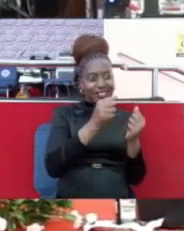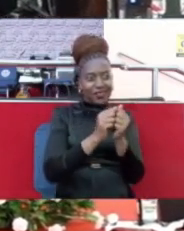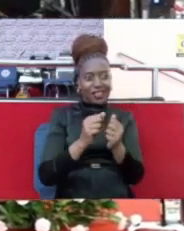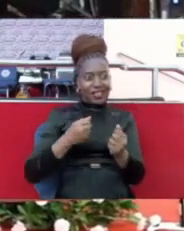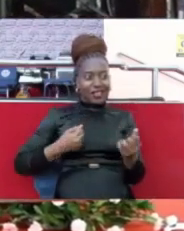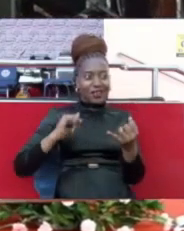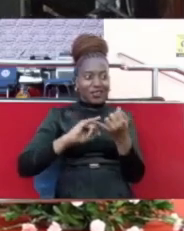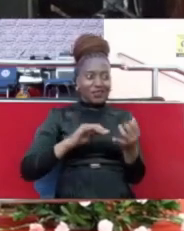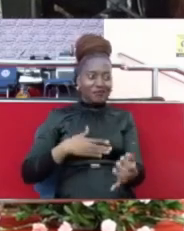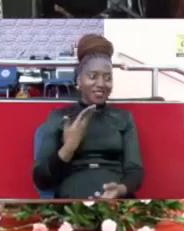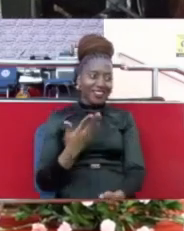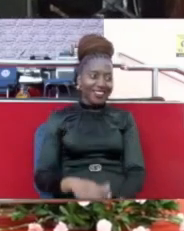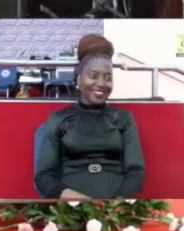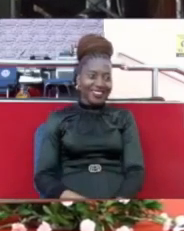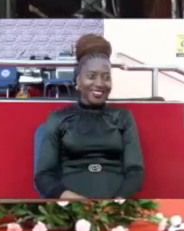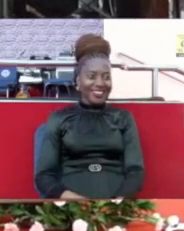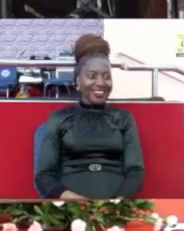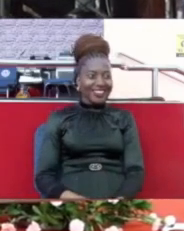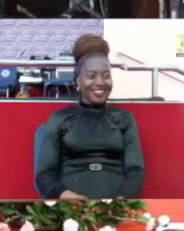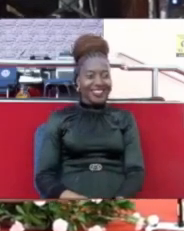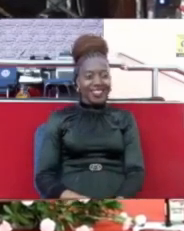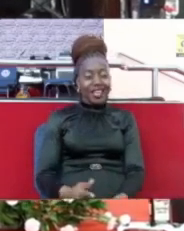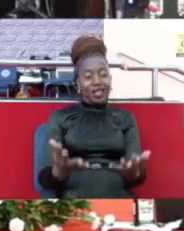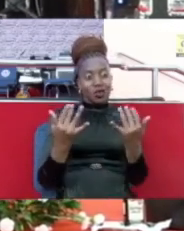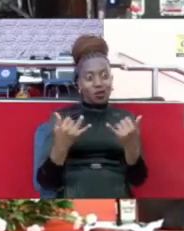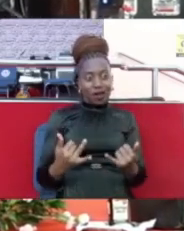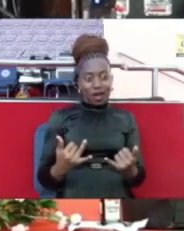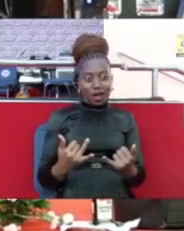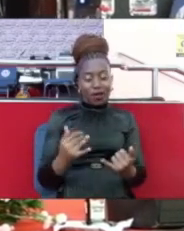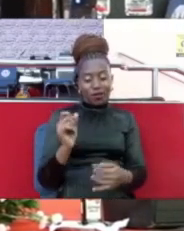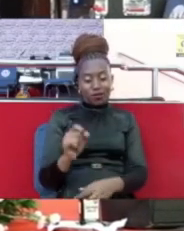You see, sowing and reaping is a process.